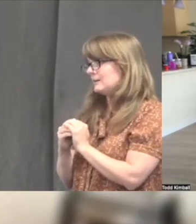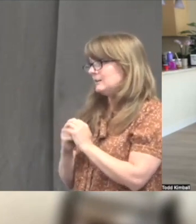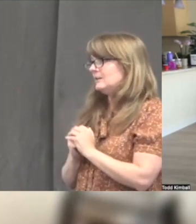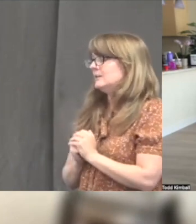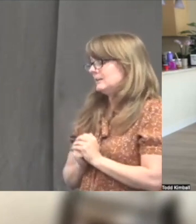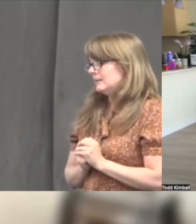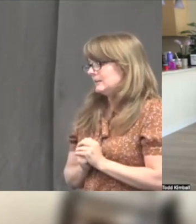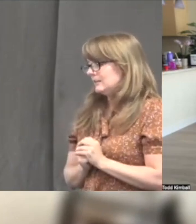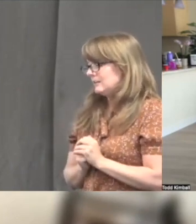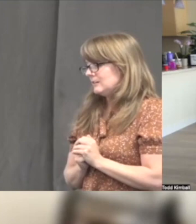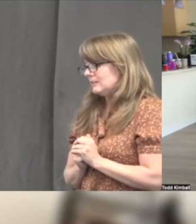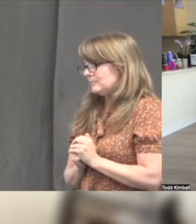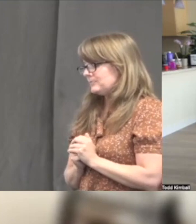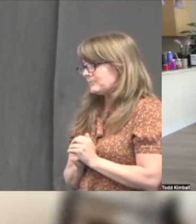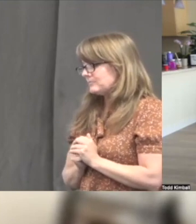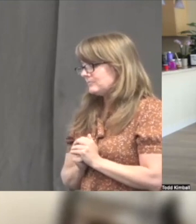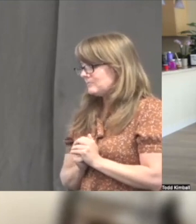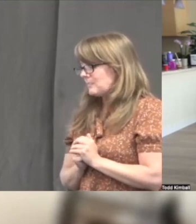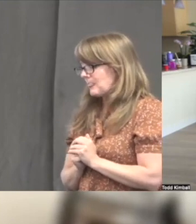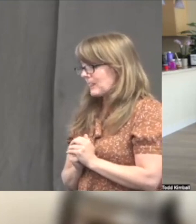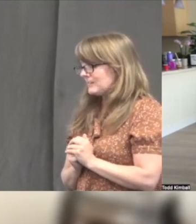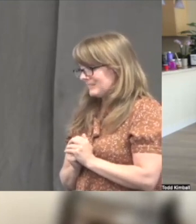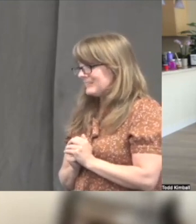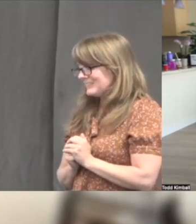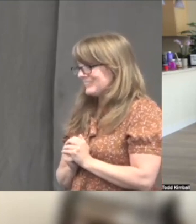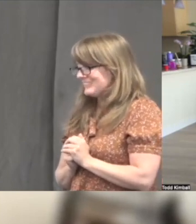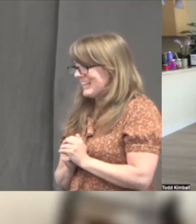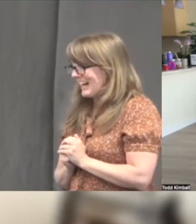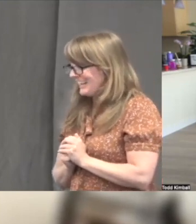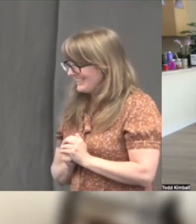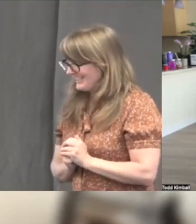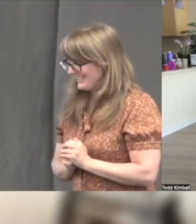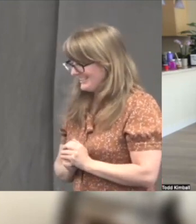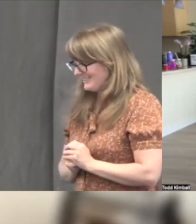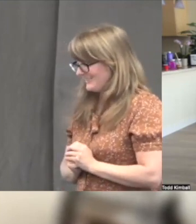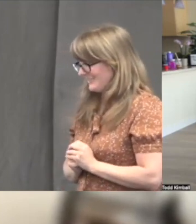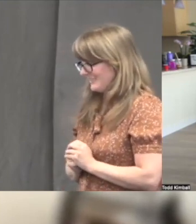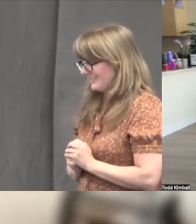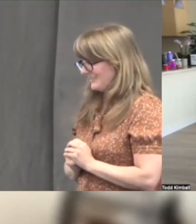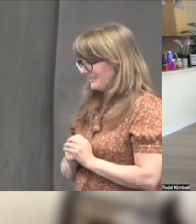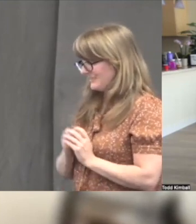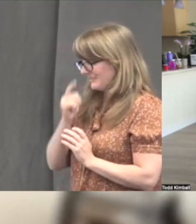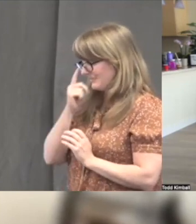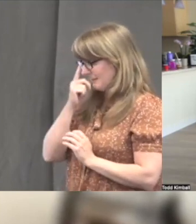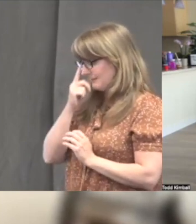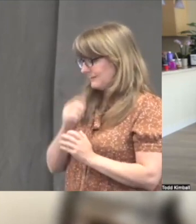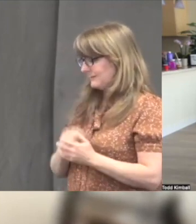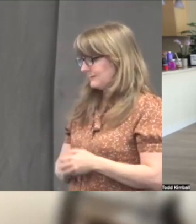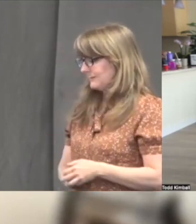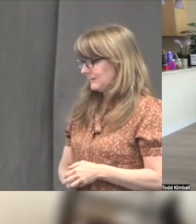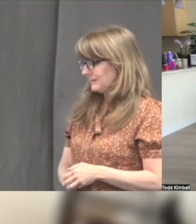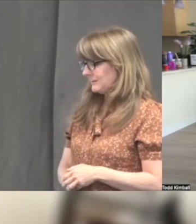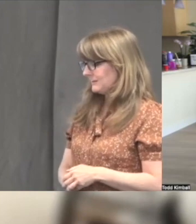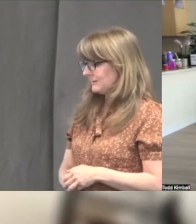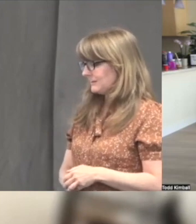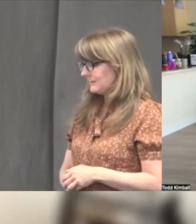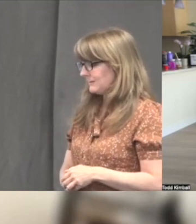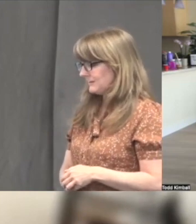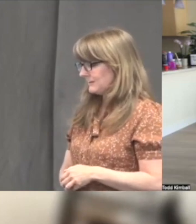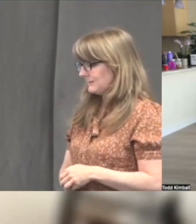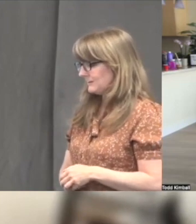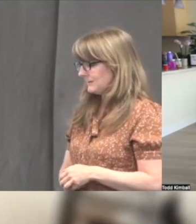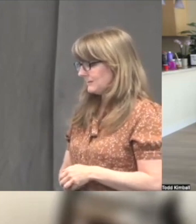that. And could I ask one more? Yeah. Can you tell if the males